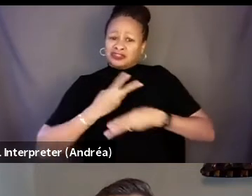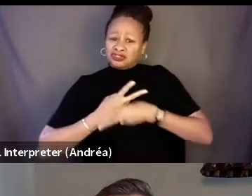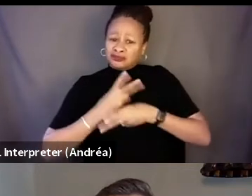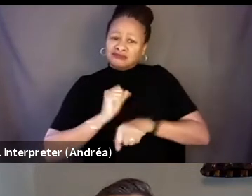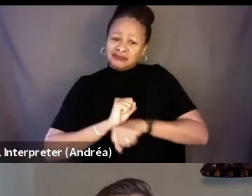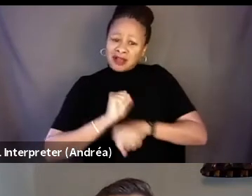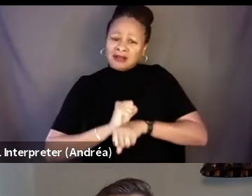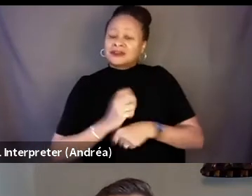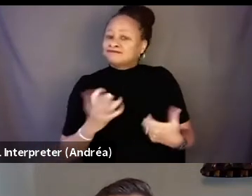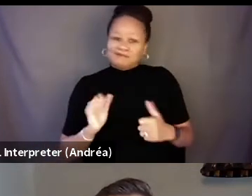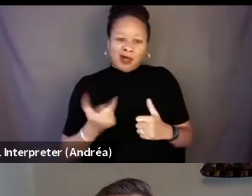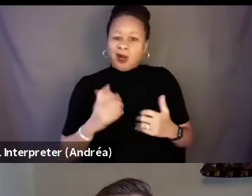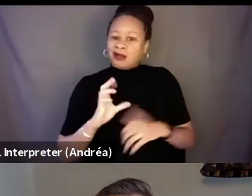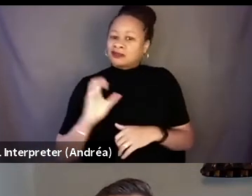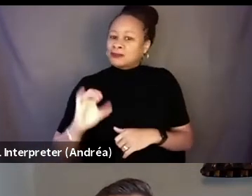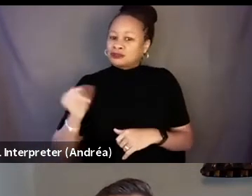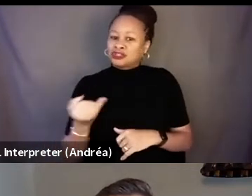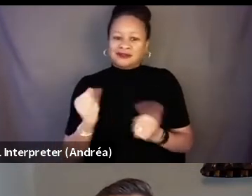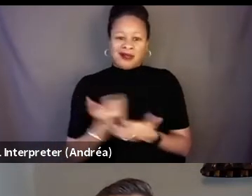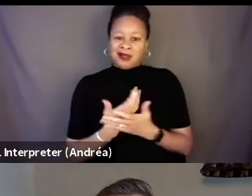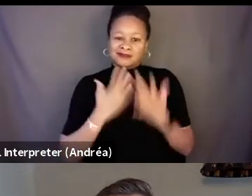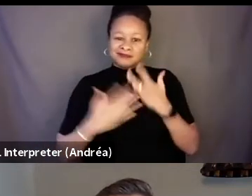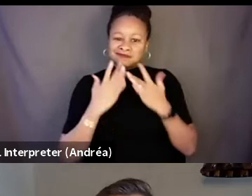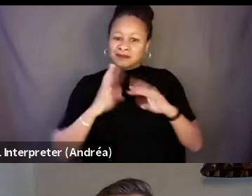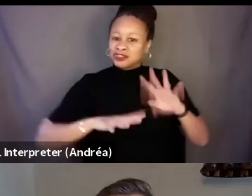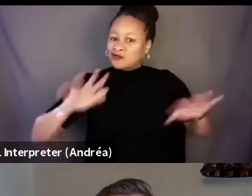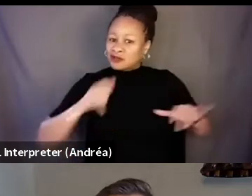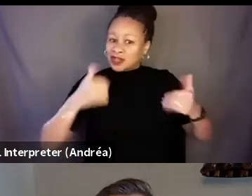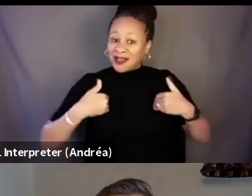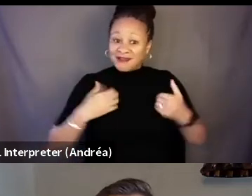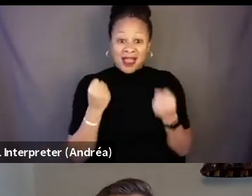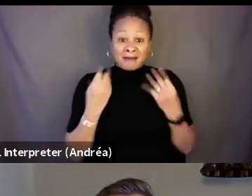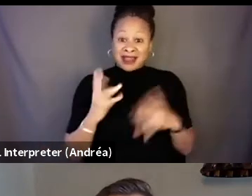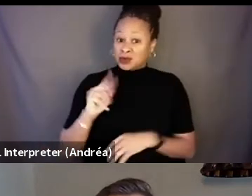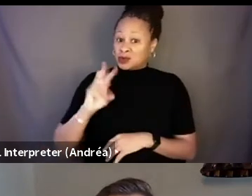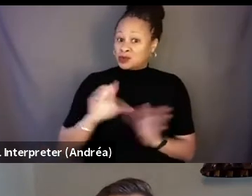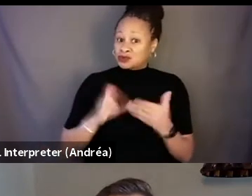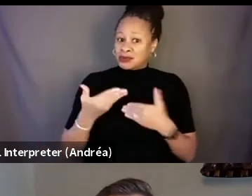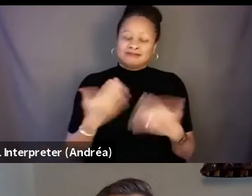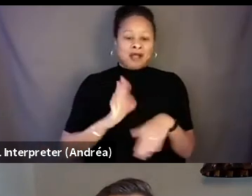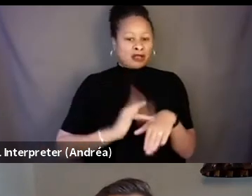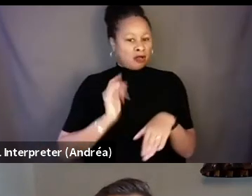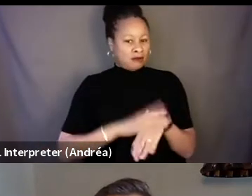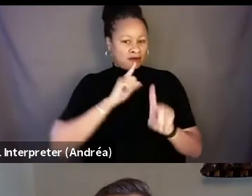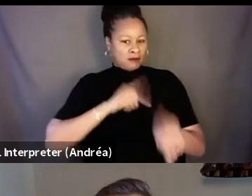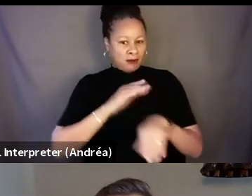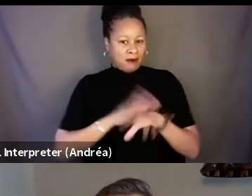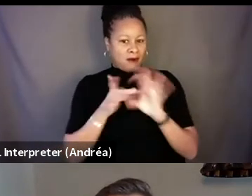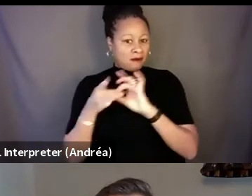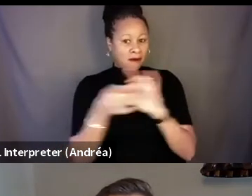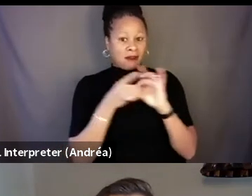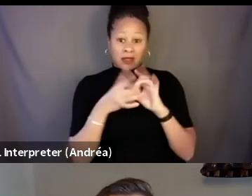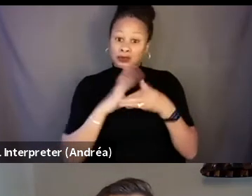while also exposing a significant lack of diversity in many of the newsrooms called upon to report on these related stories